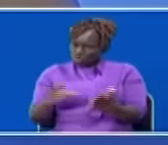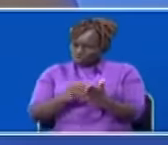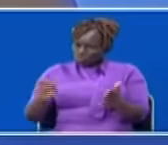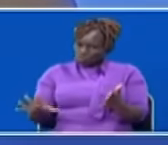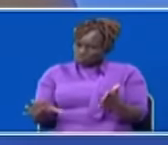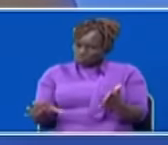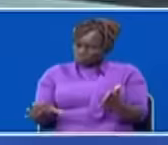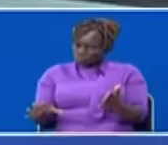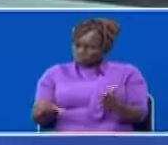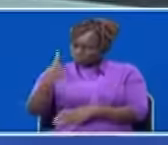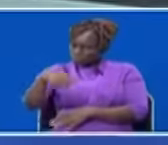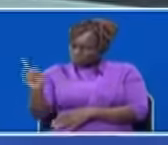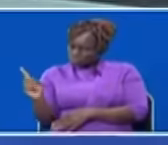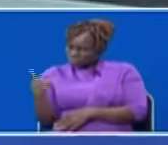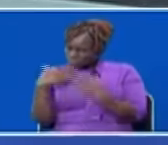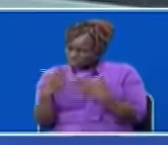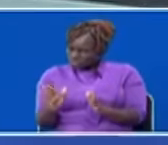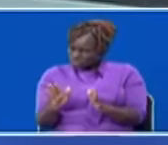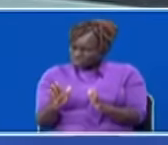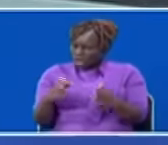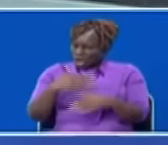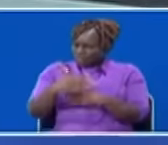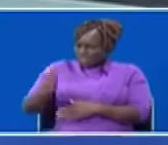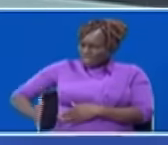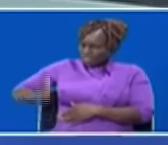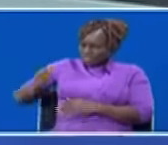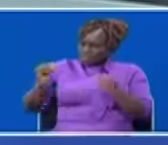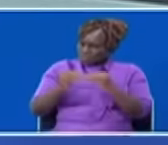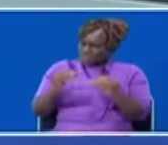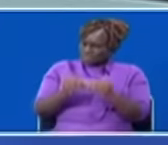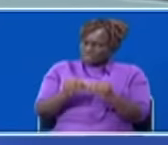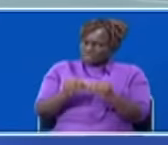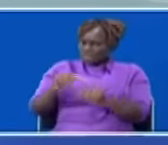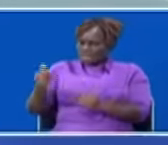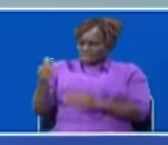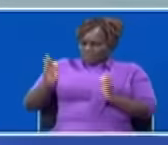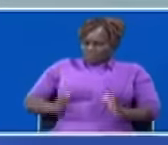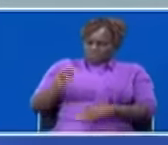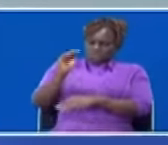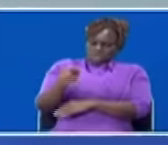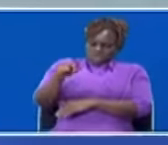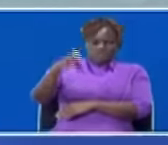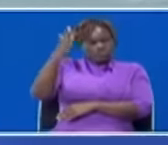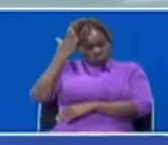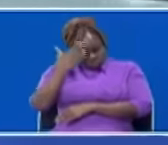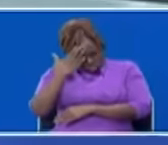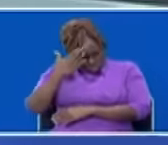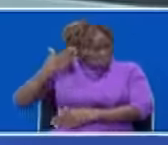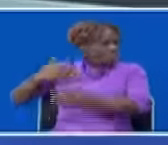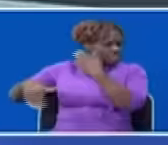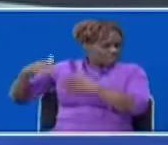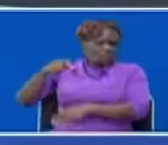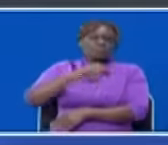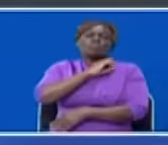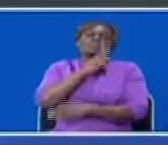of Kenya, were they not? After the Naivasha meeting. So some would ask, so if you knew this from that time, why